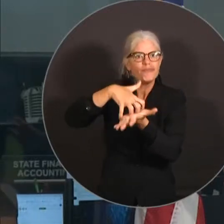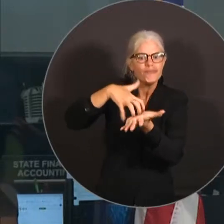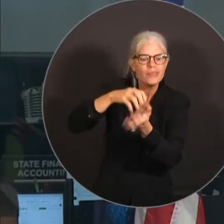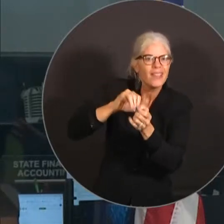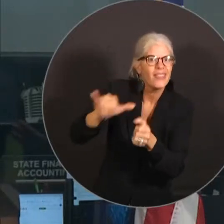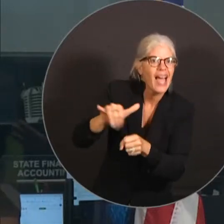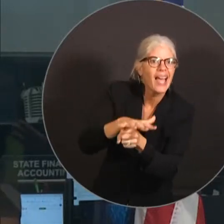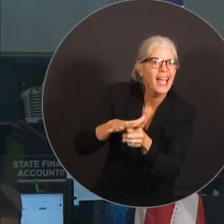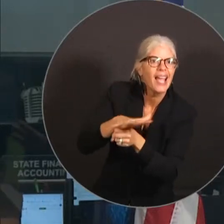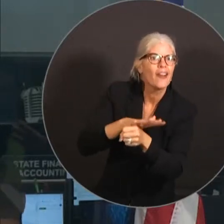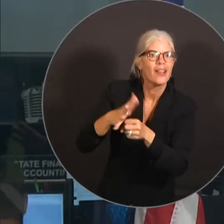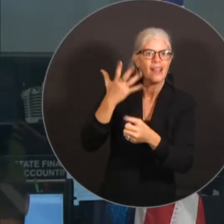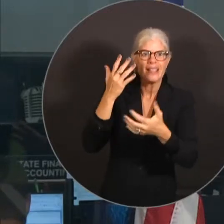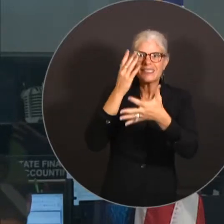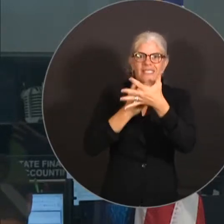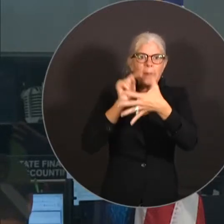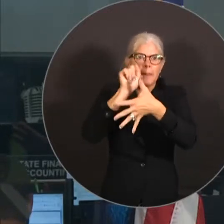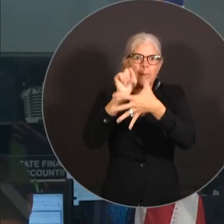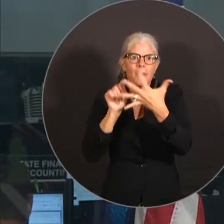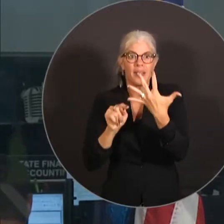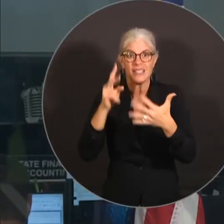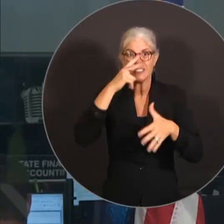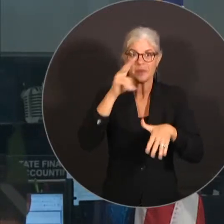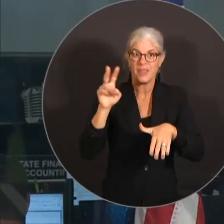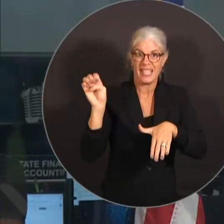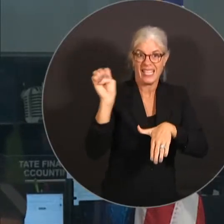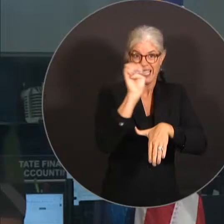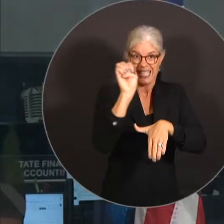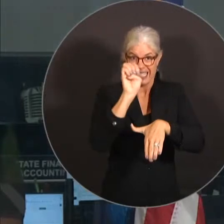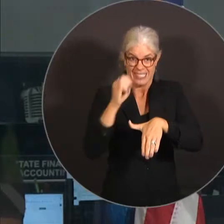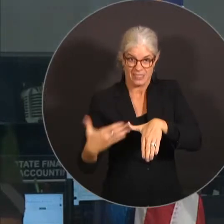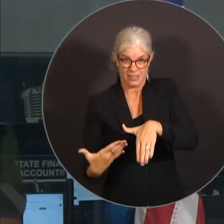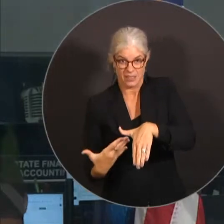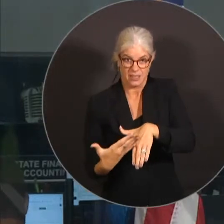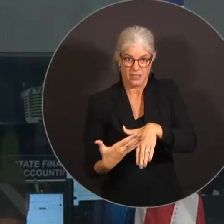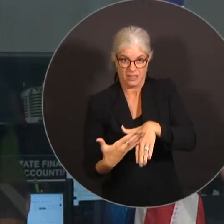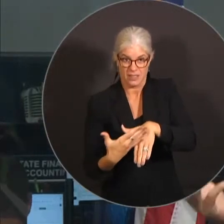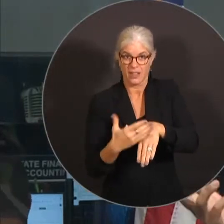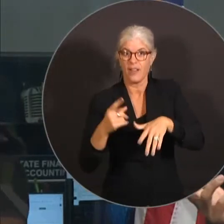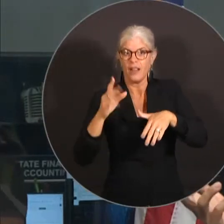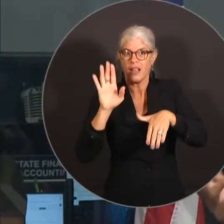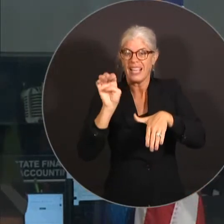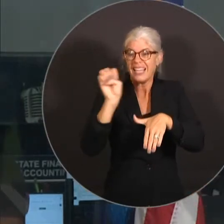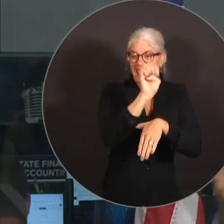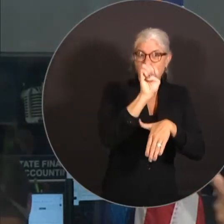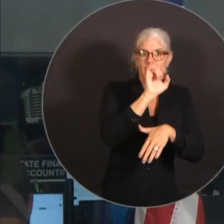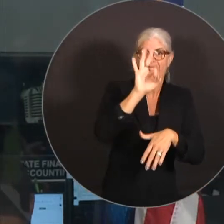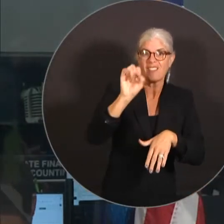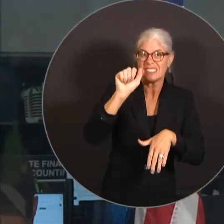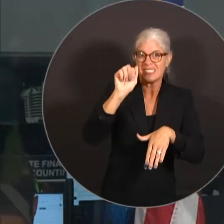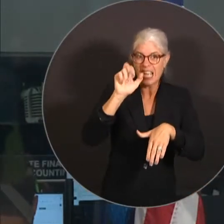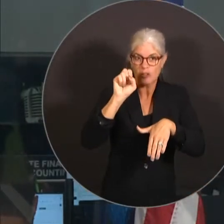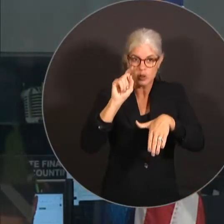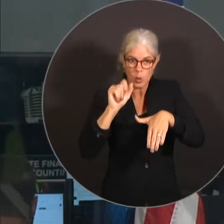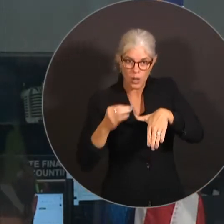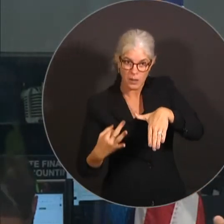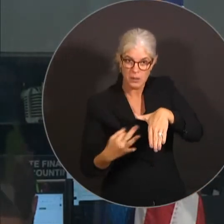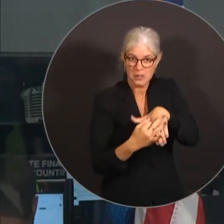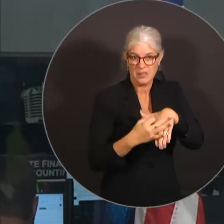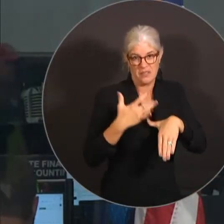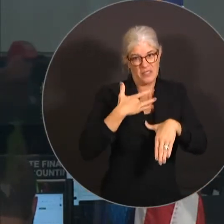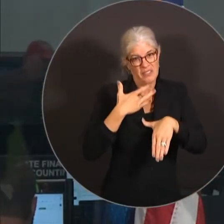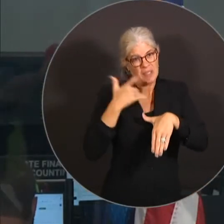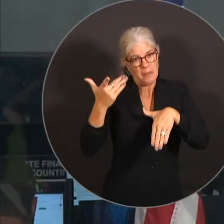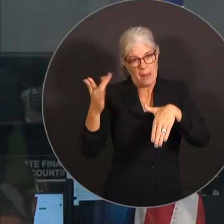It kind of went east into Sarasota County. I don't know where they're going to say the landfall was. Maybe Venice, from what I'm looking on the radar.